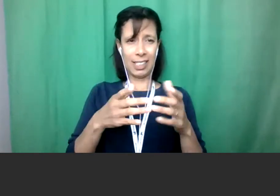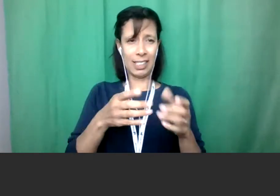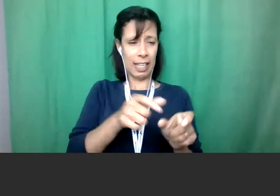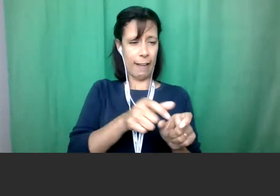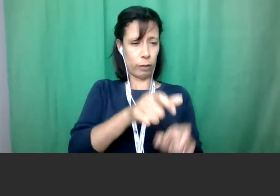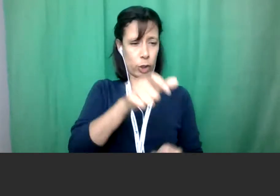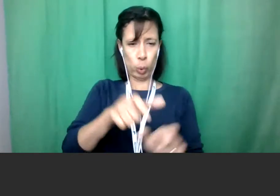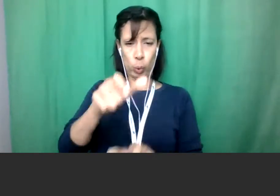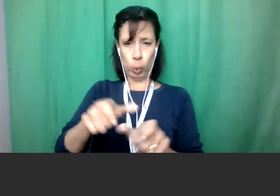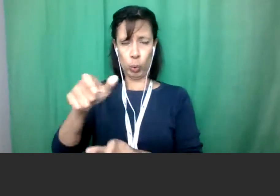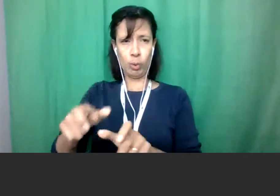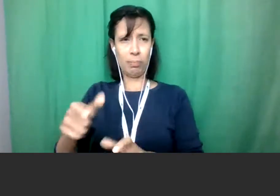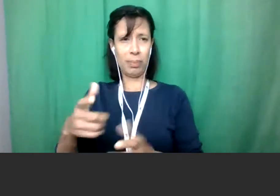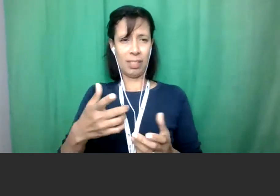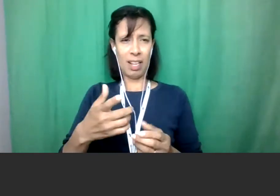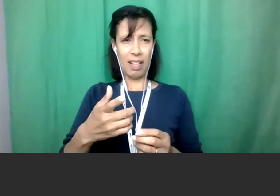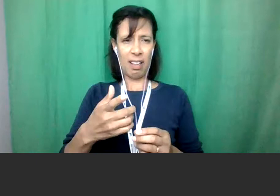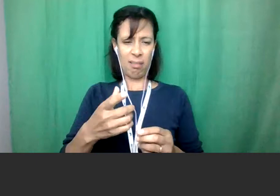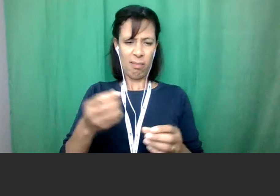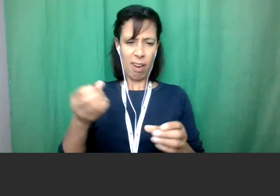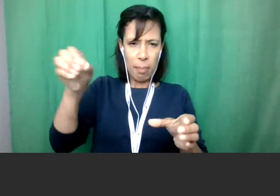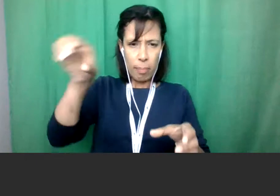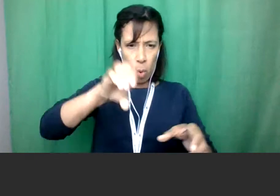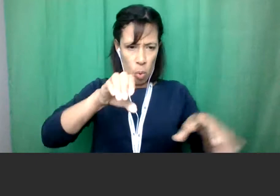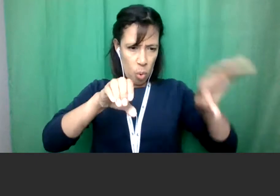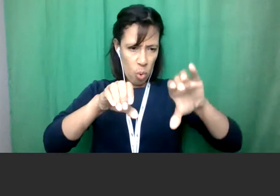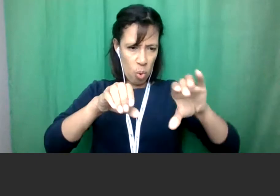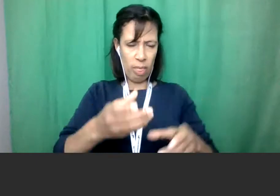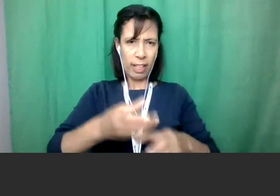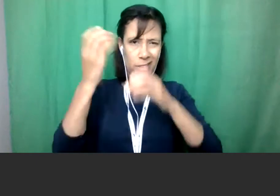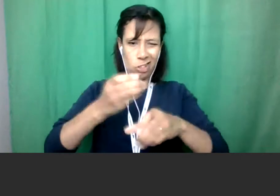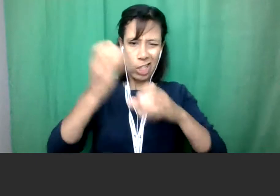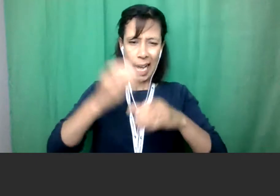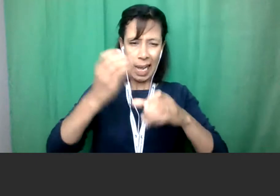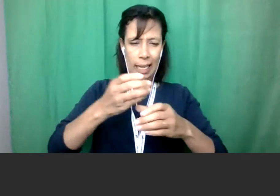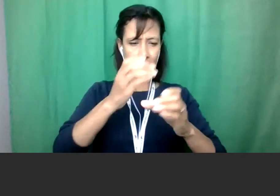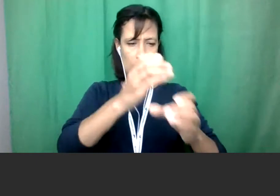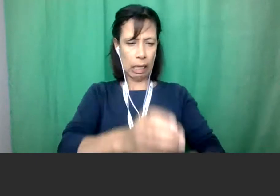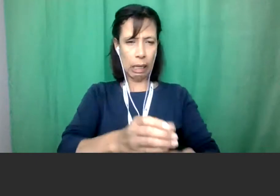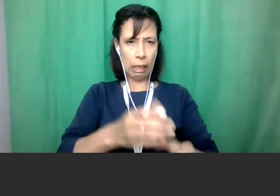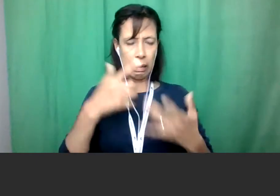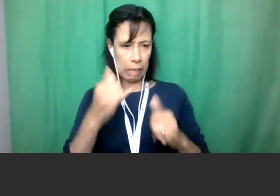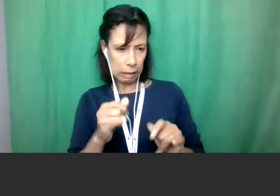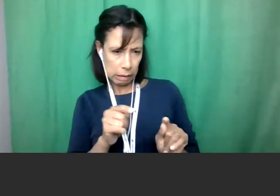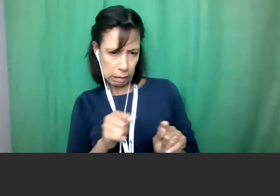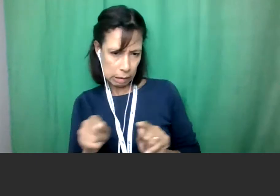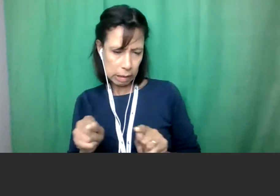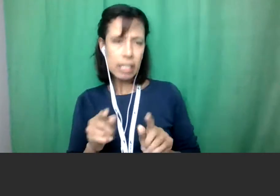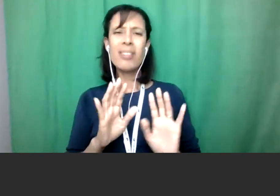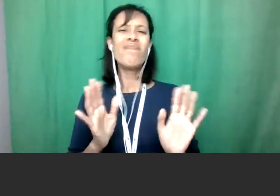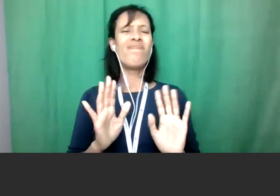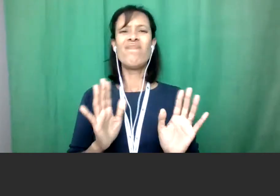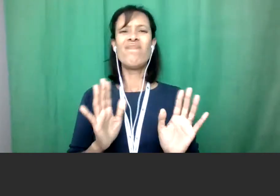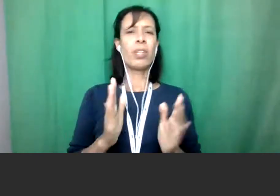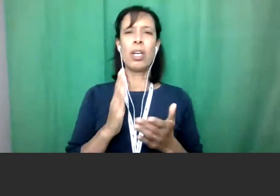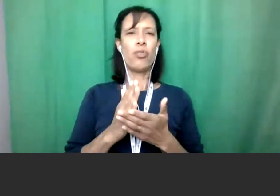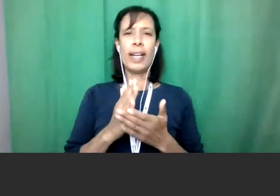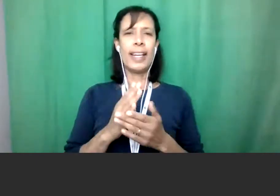shaking it about and seeing what happens. We can't do that kind of research because we are researching with